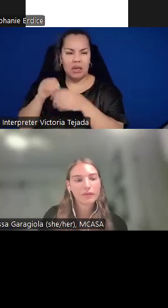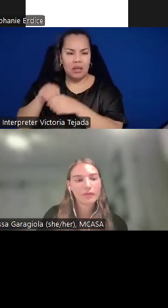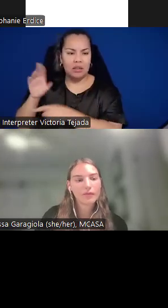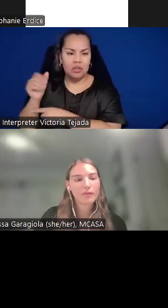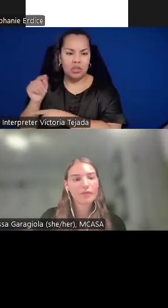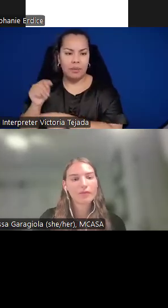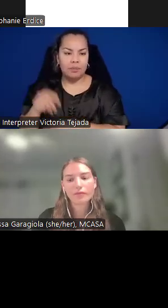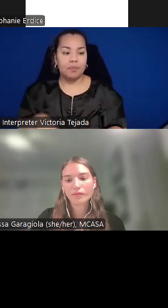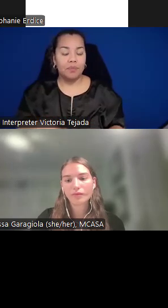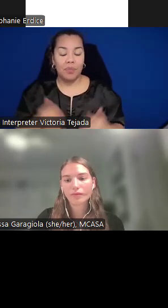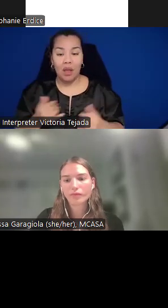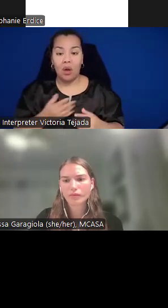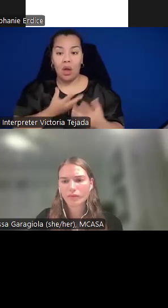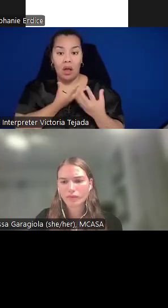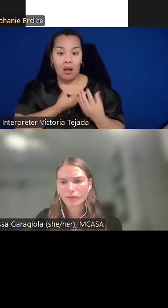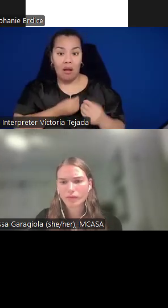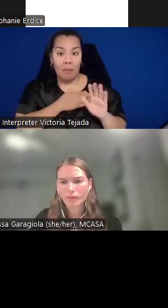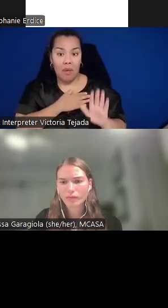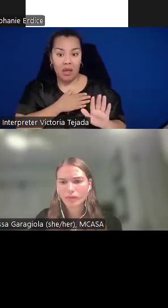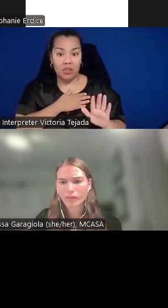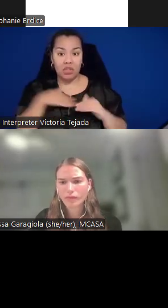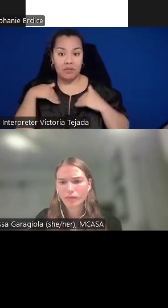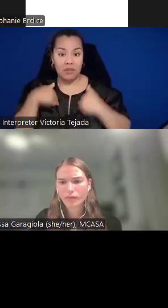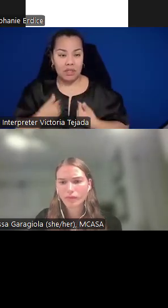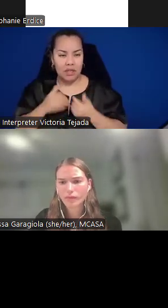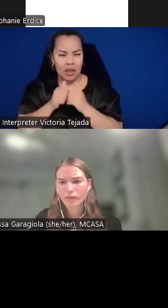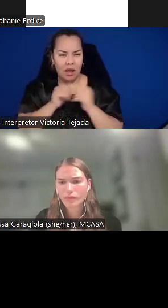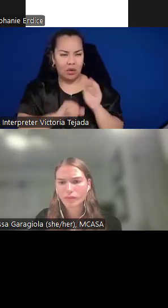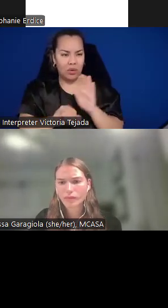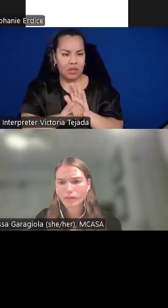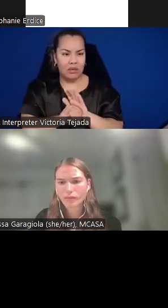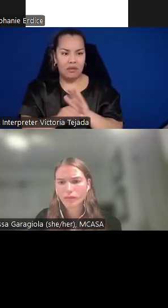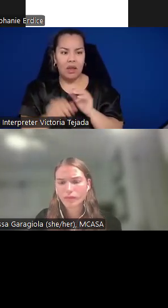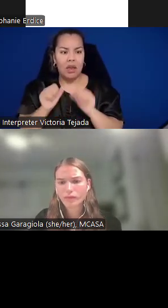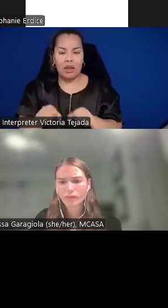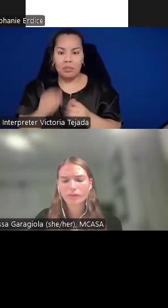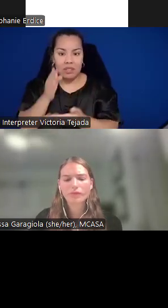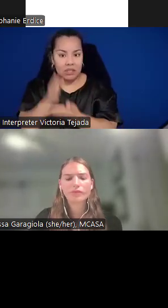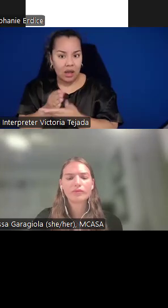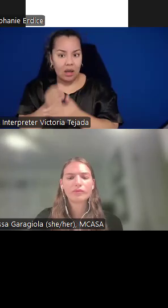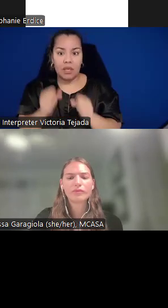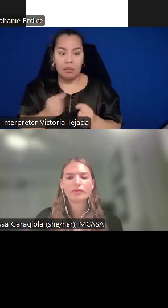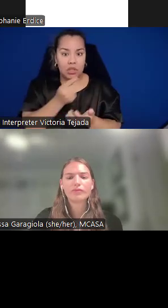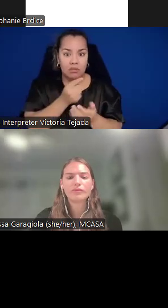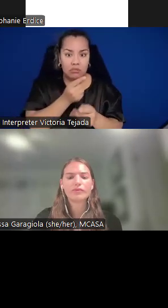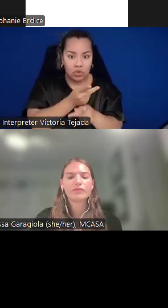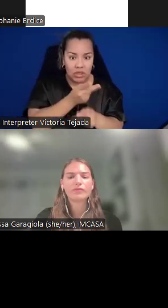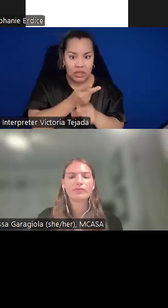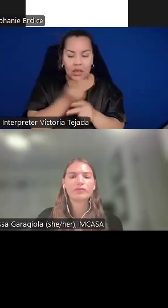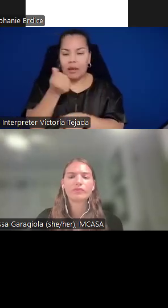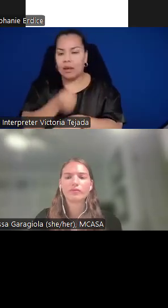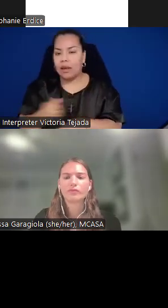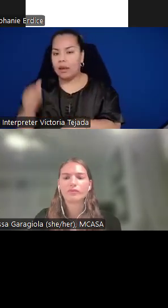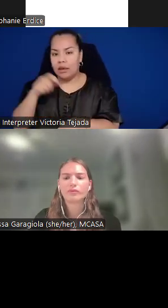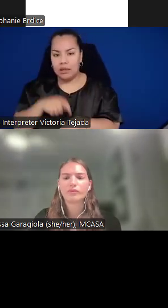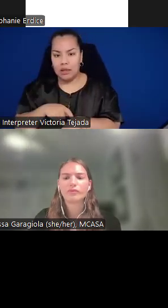That compassion fatigue can be identified, arrested, and treated at any time. That you can